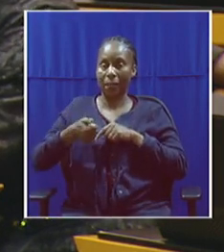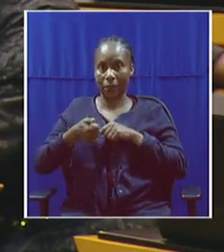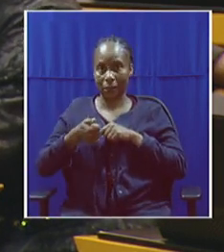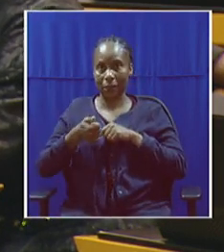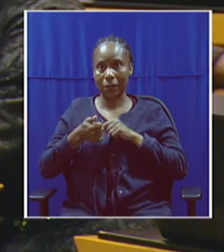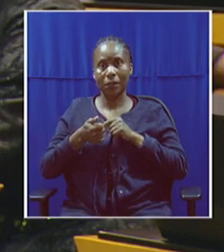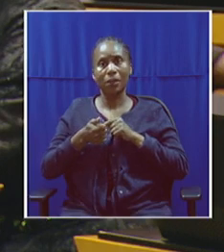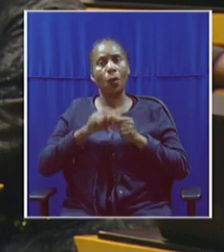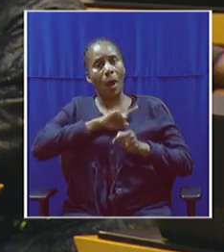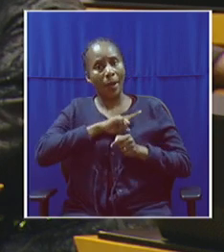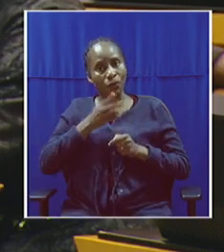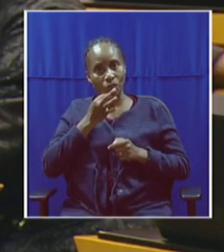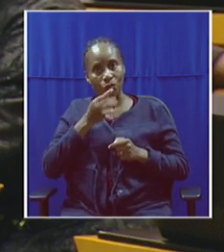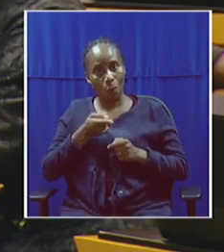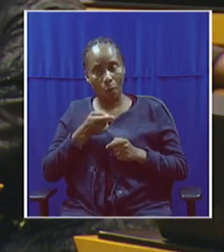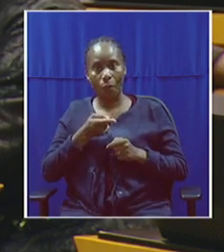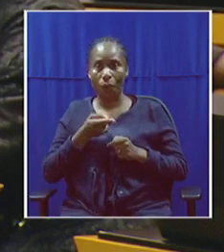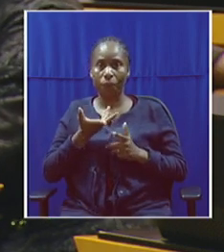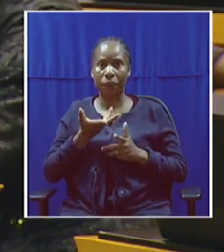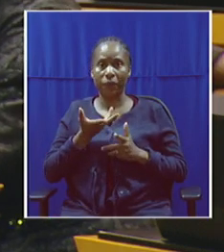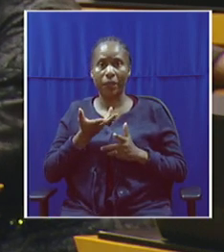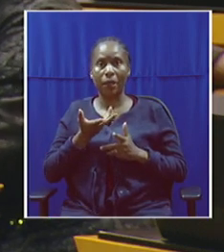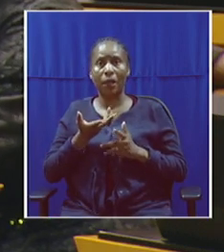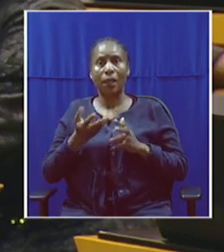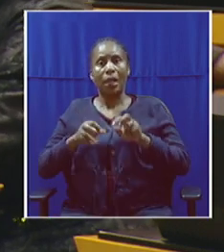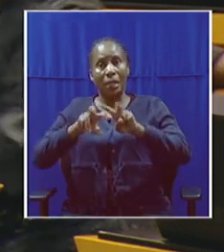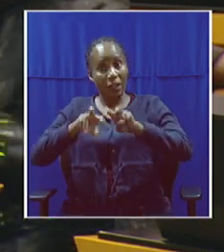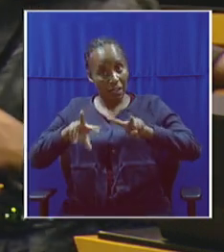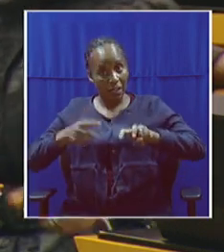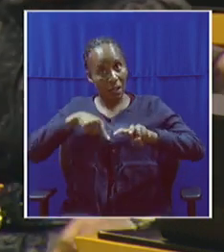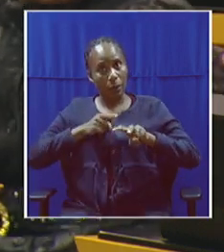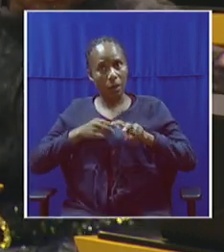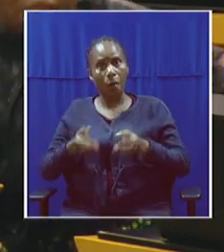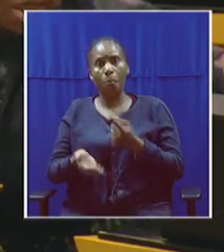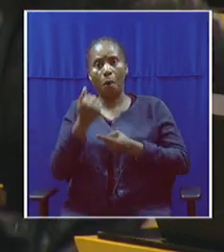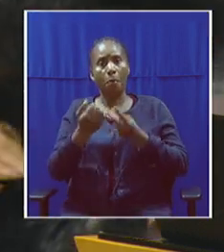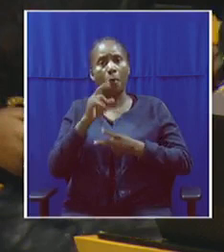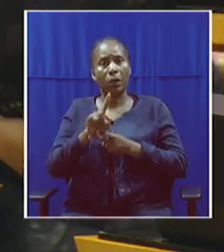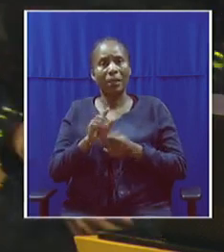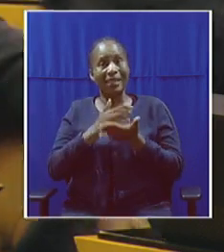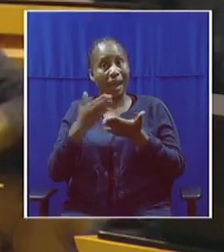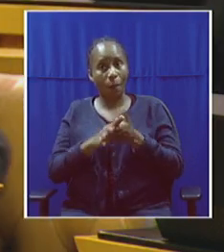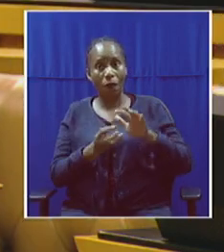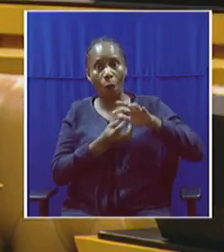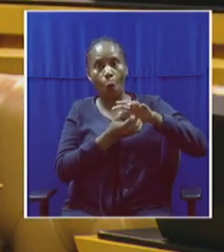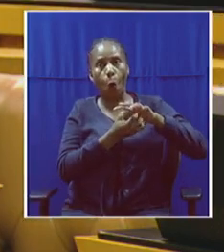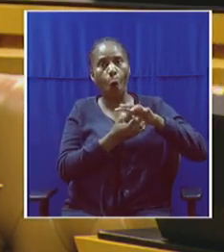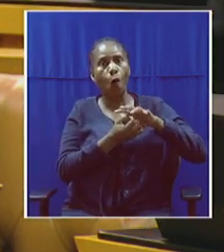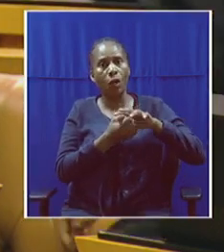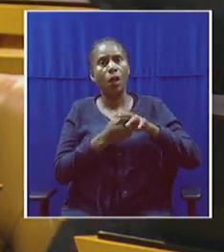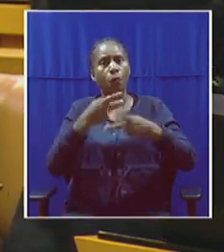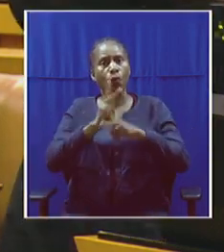those prices because in our investigation we discovered that some of the coal Coal producers make 50